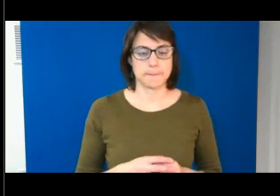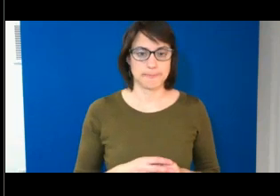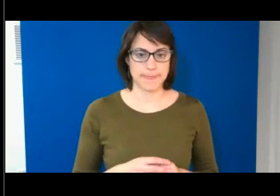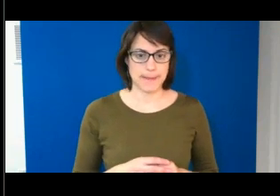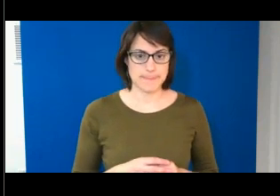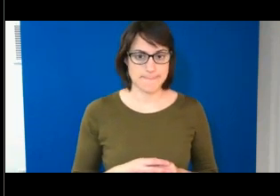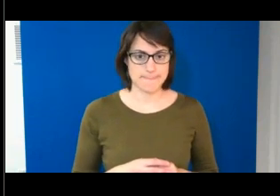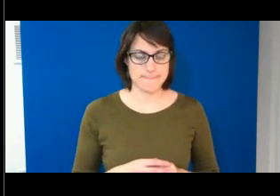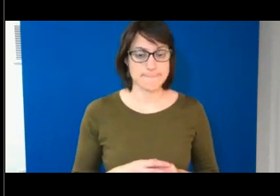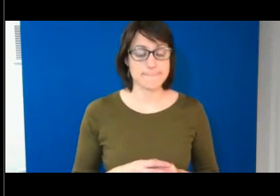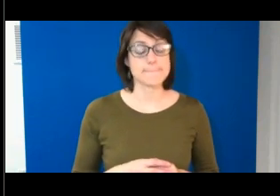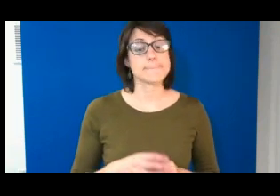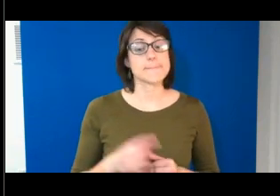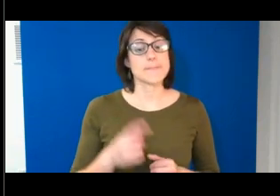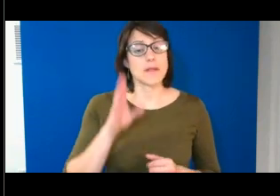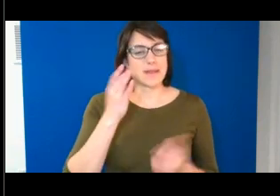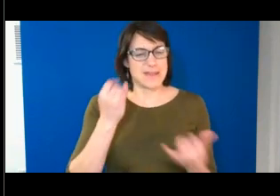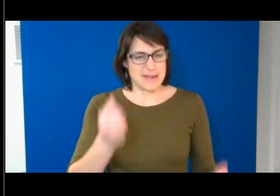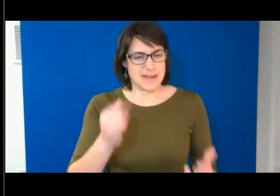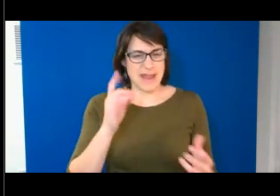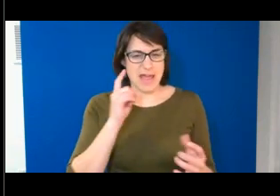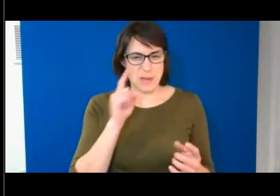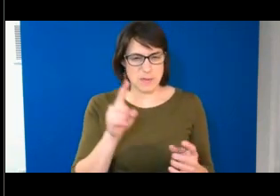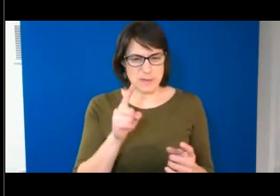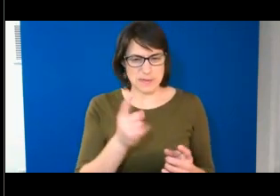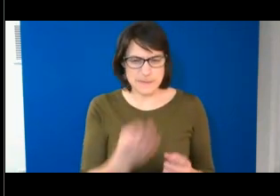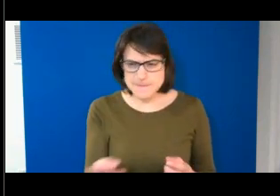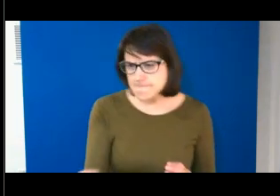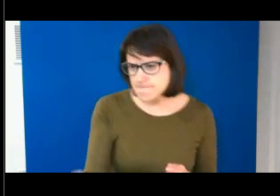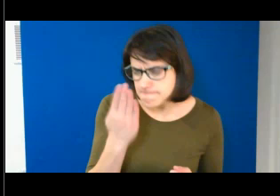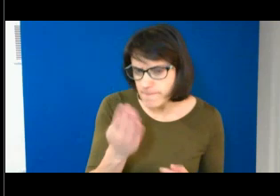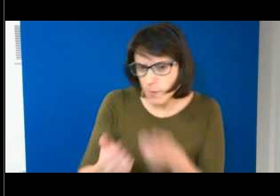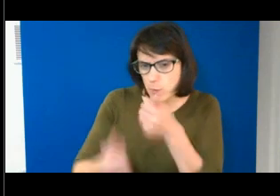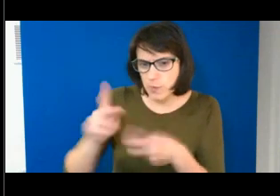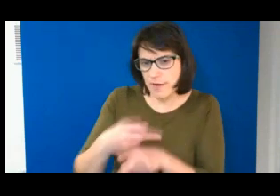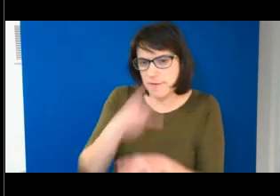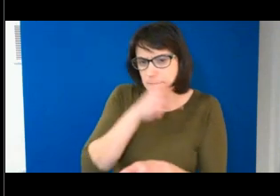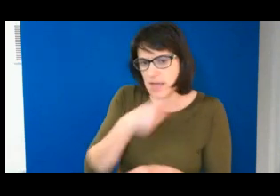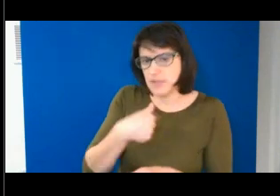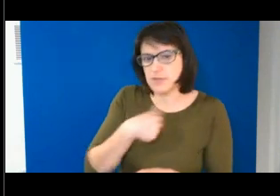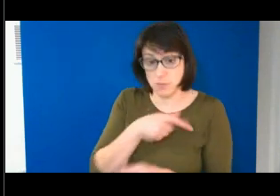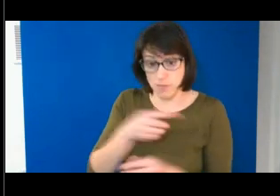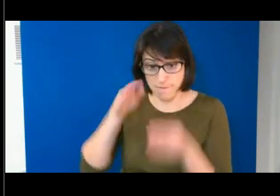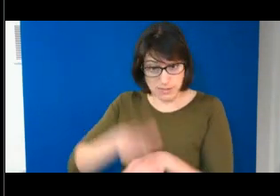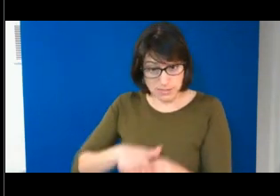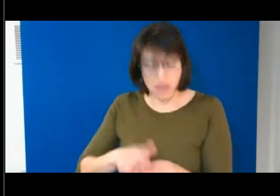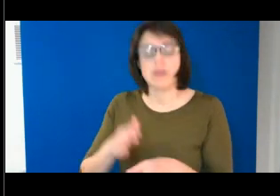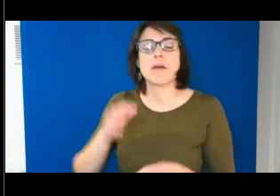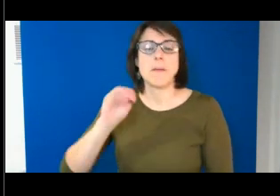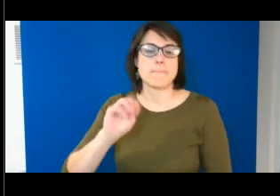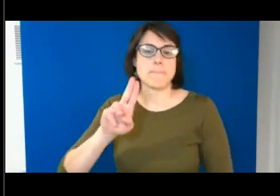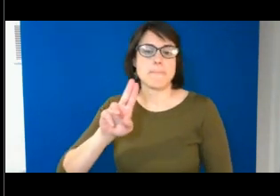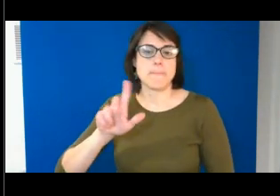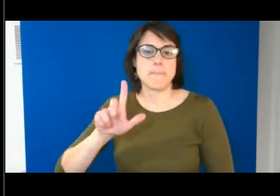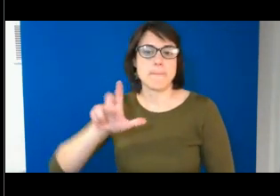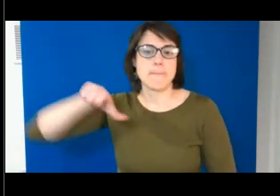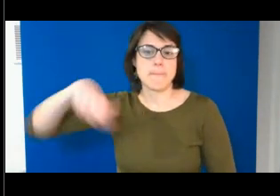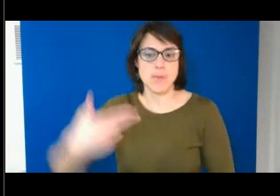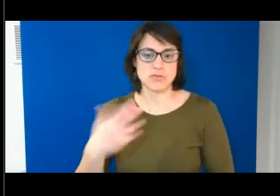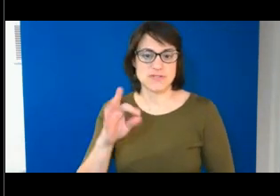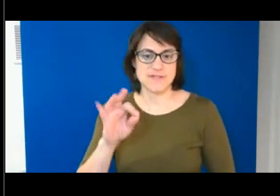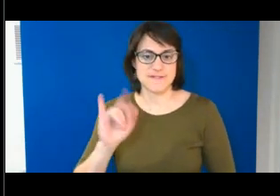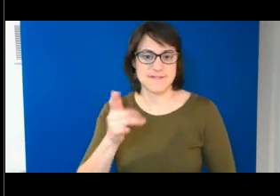And we'll zoom in a little bit more into the plastic that we're focusing on today, which is the mulch film. The mulch film is a thin film